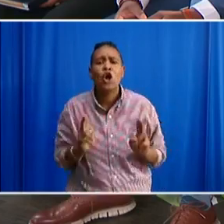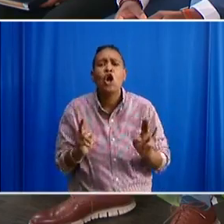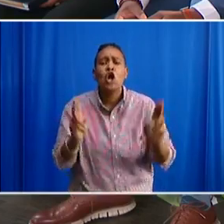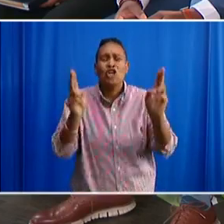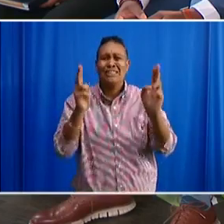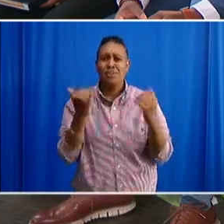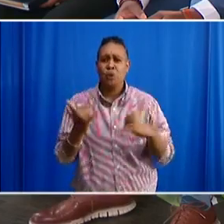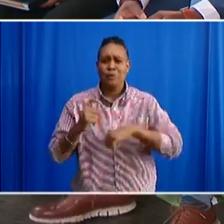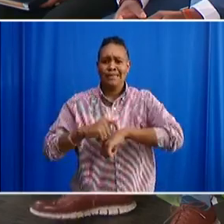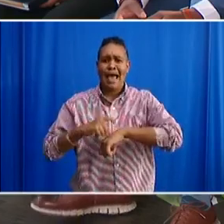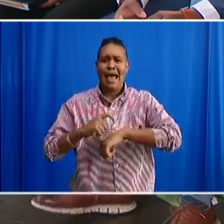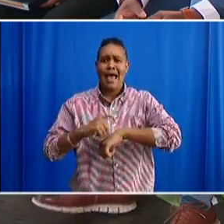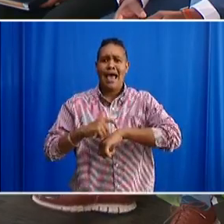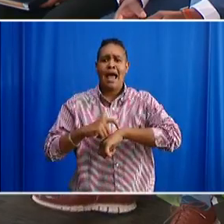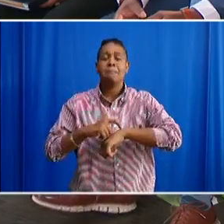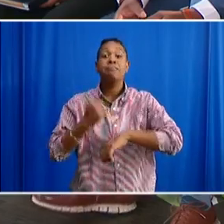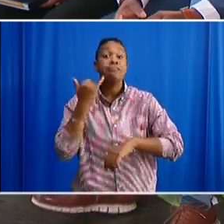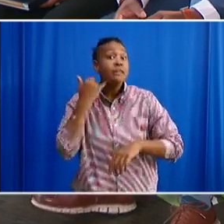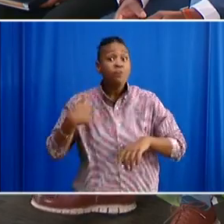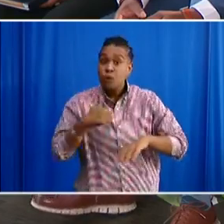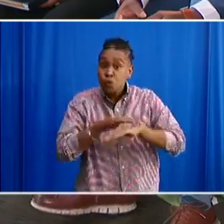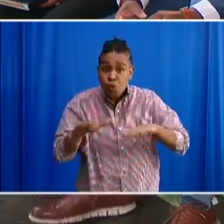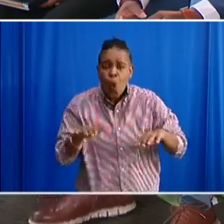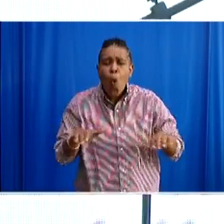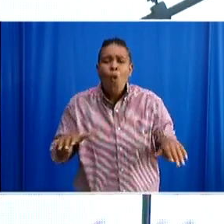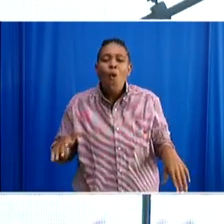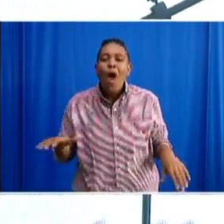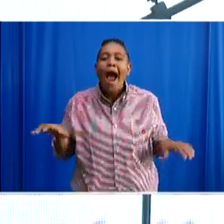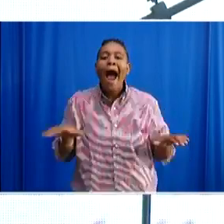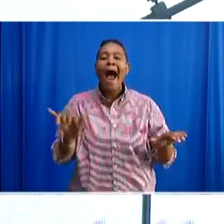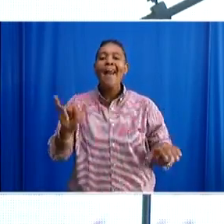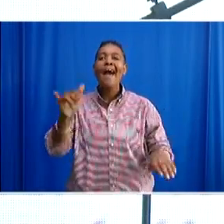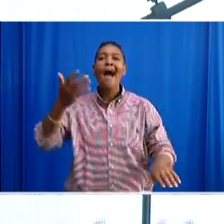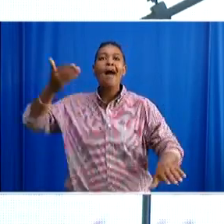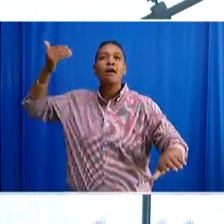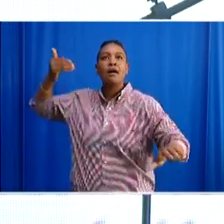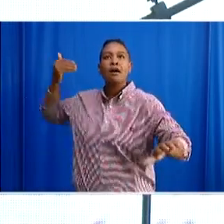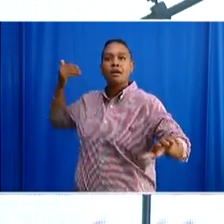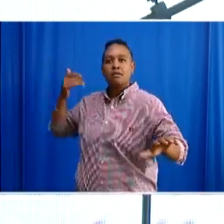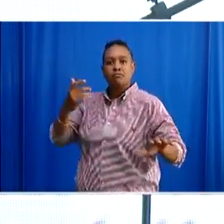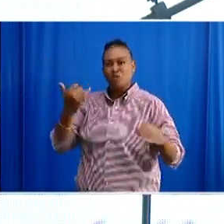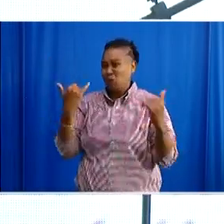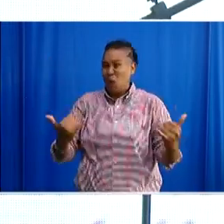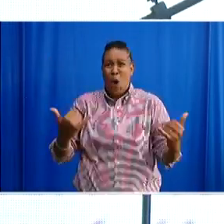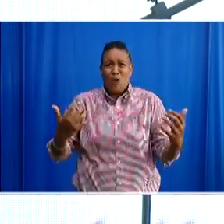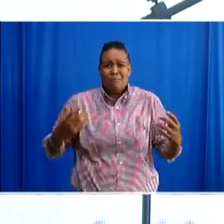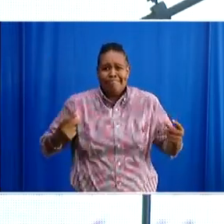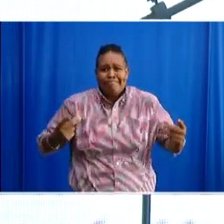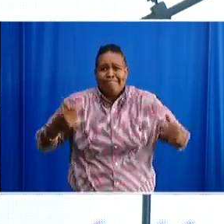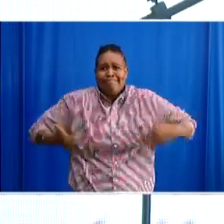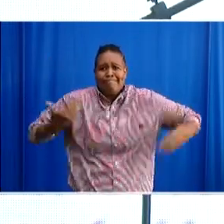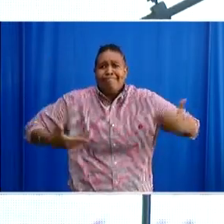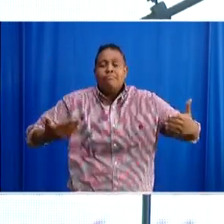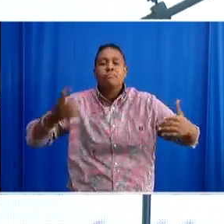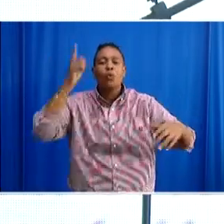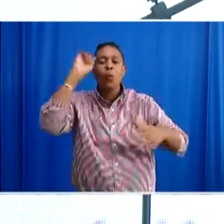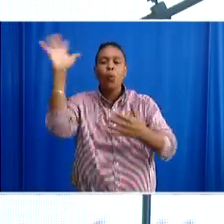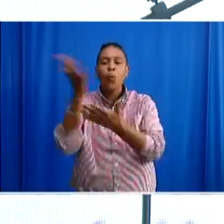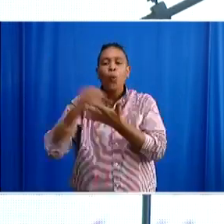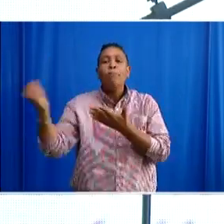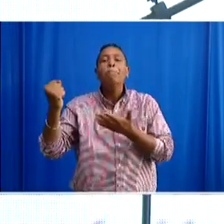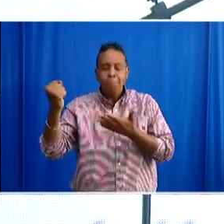the moment that if we don't act like yesterday, we're going to be completely wiped